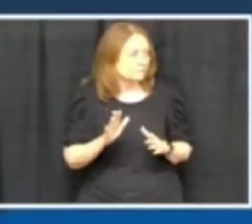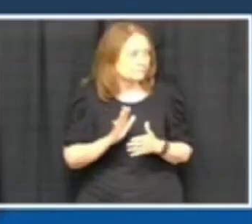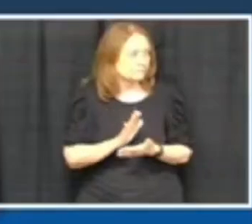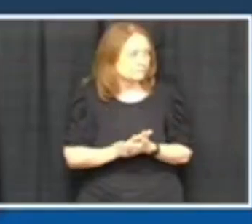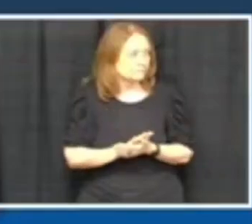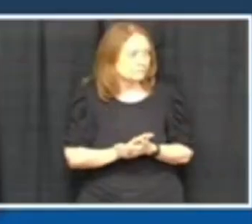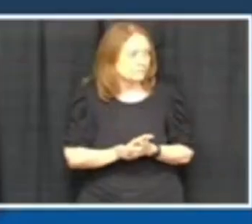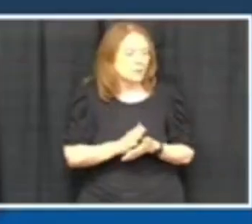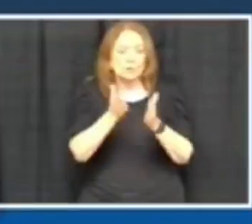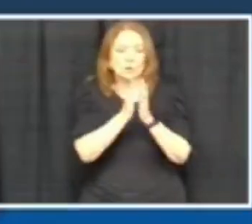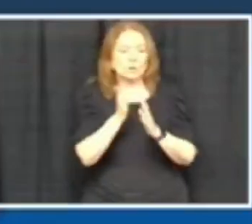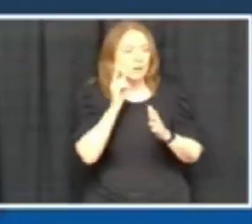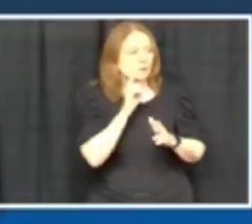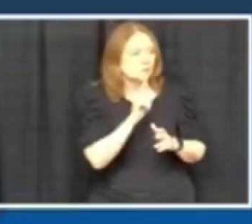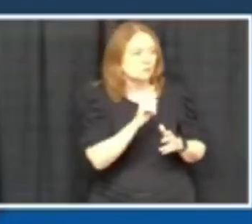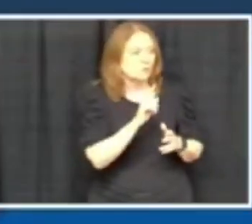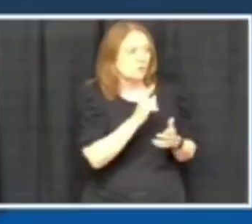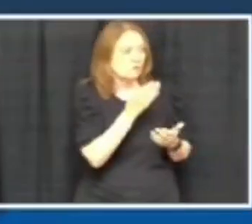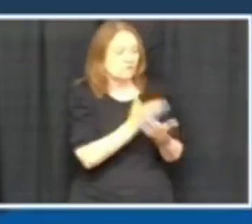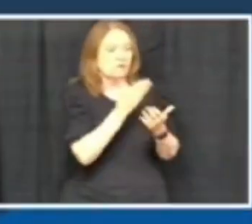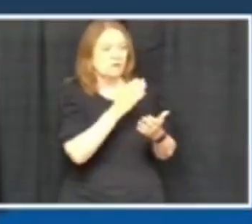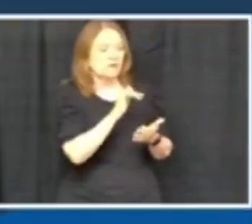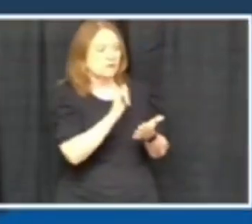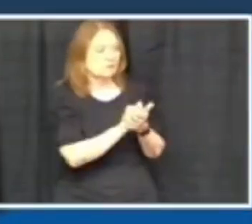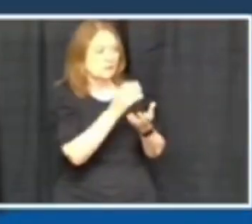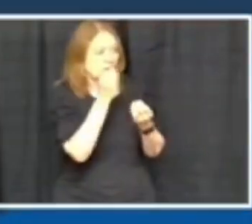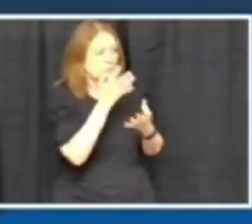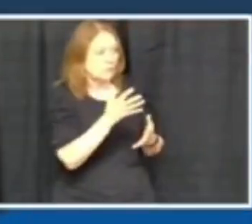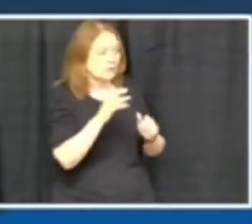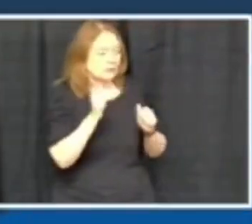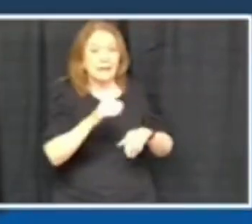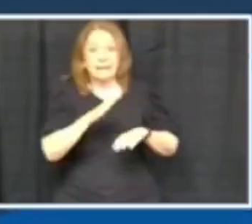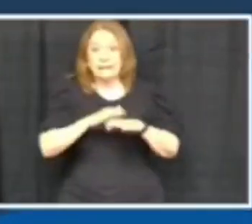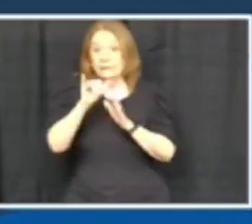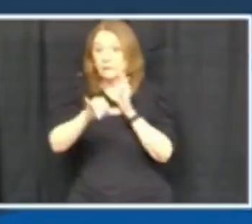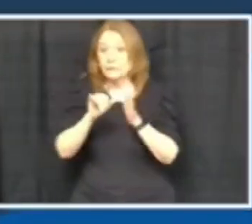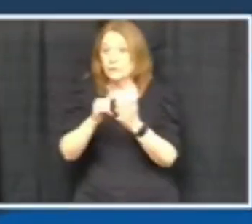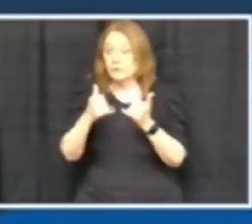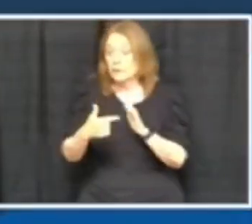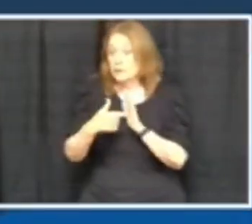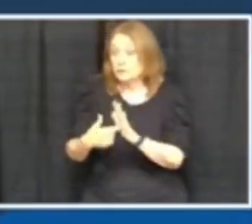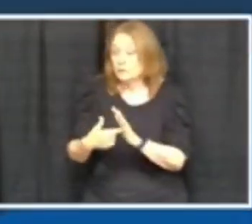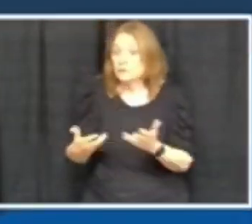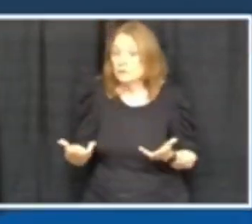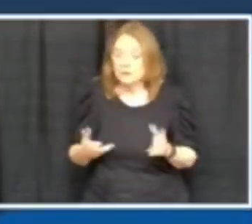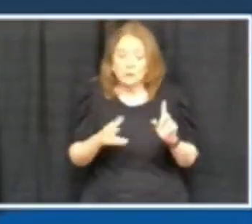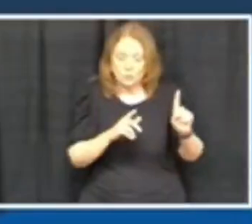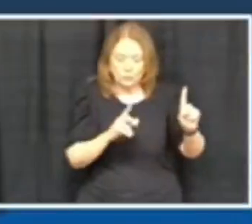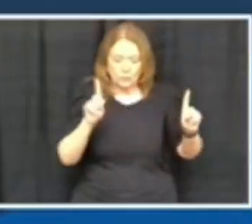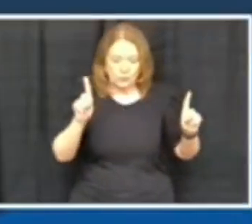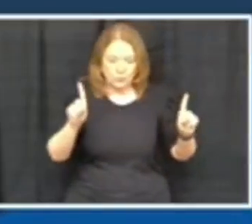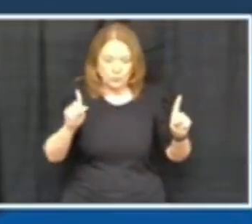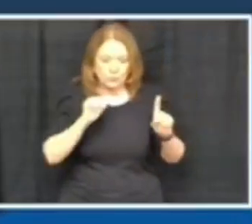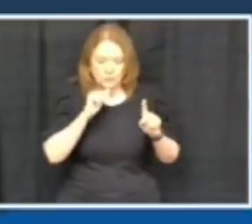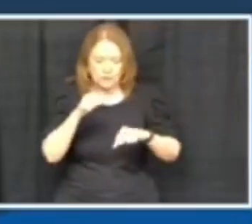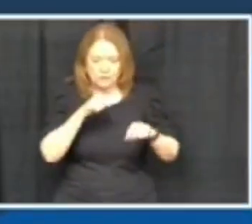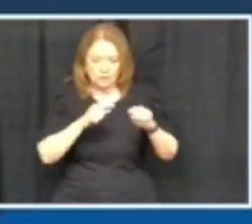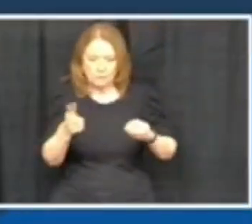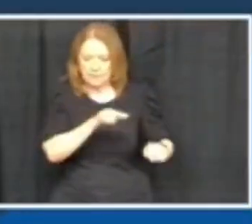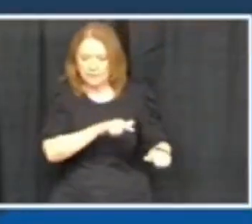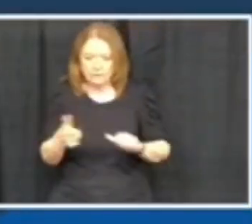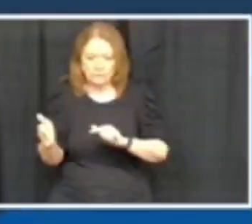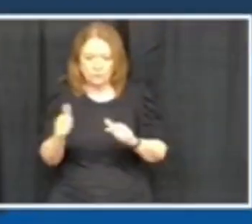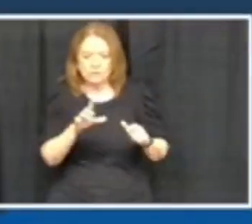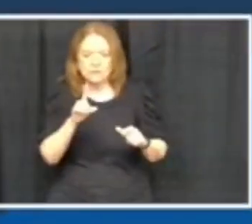Request for verification of that information. I can get on YouTube right now and show it to you. We're not, hang on. We're not going back and forth. Let's